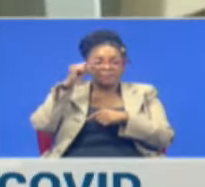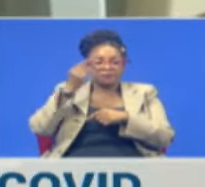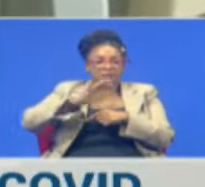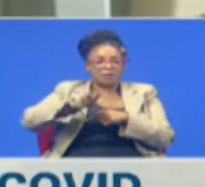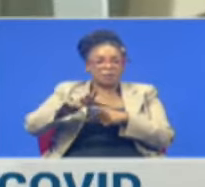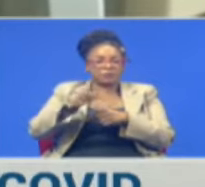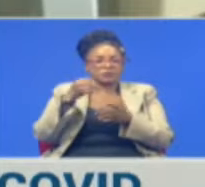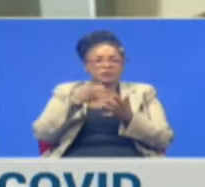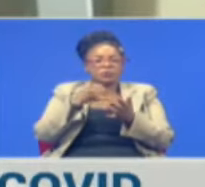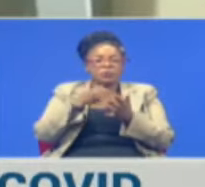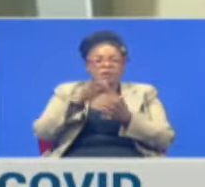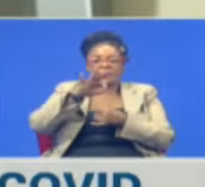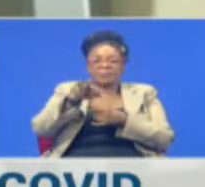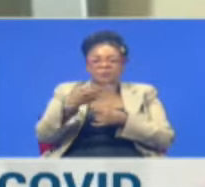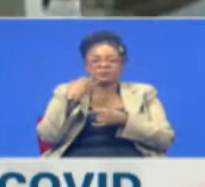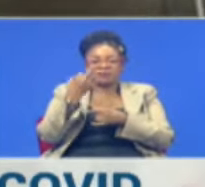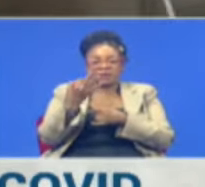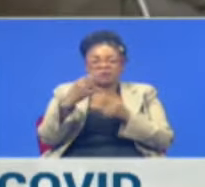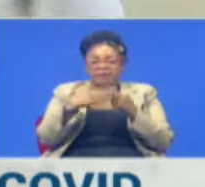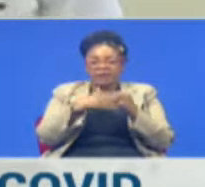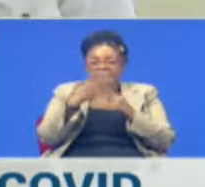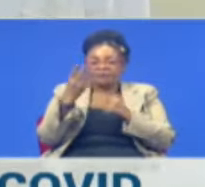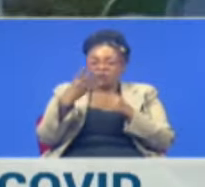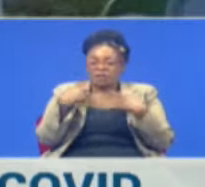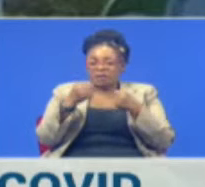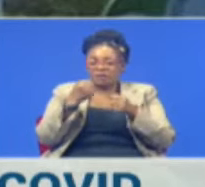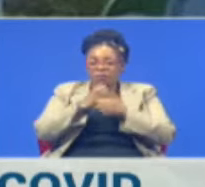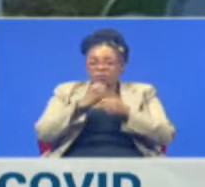include 3,394 healthcare workers,